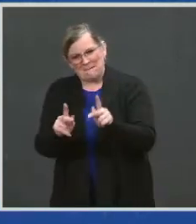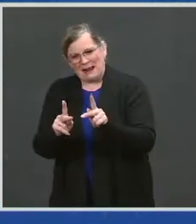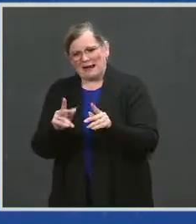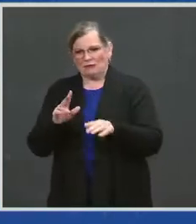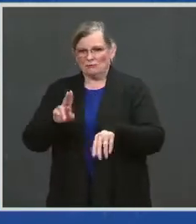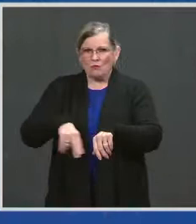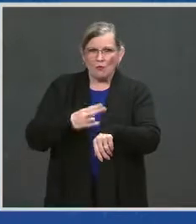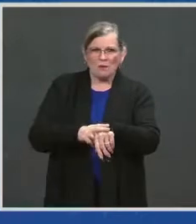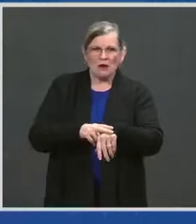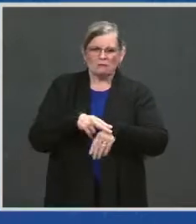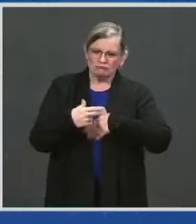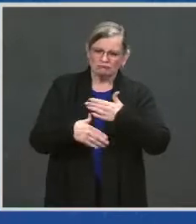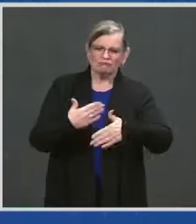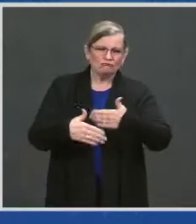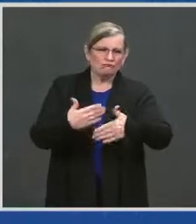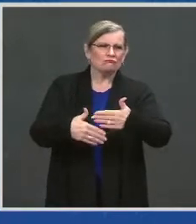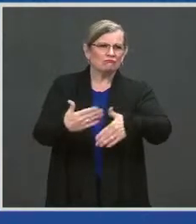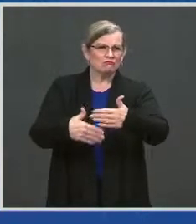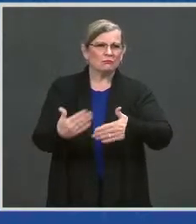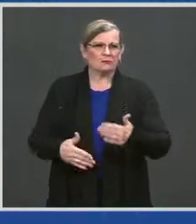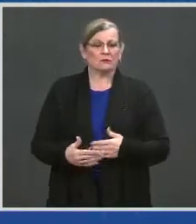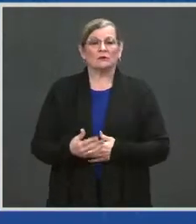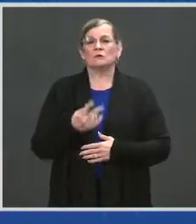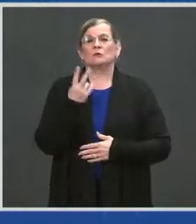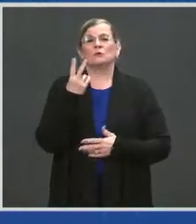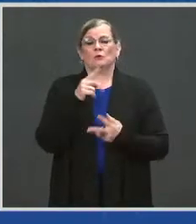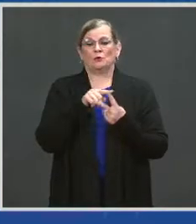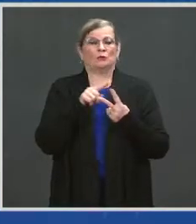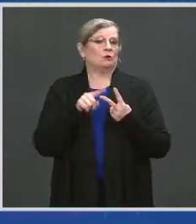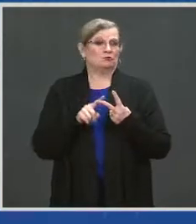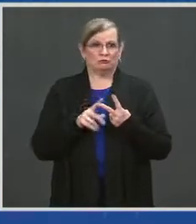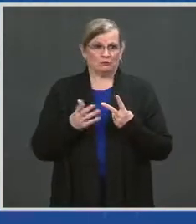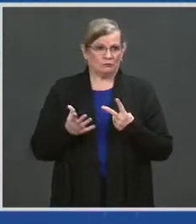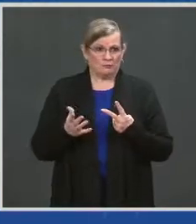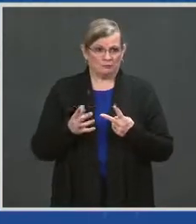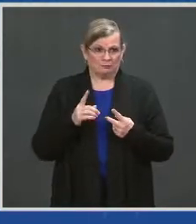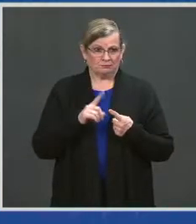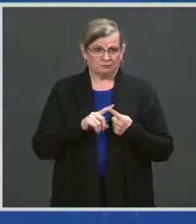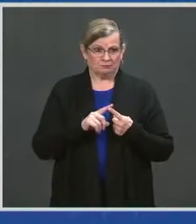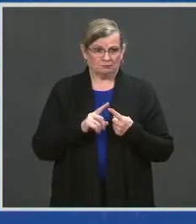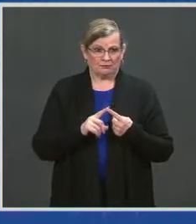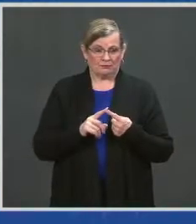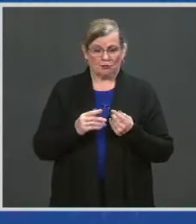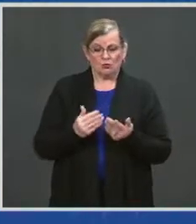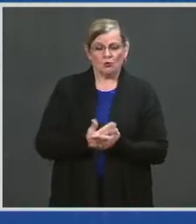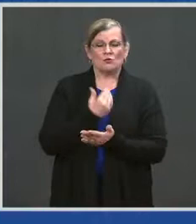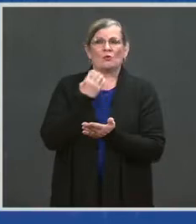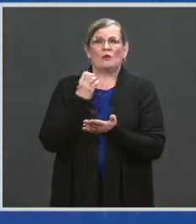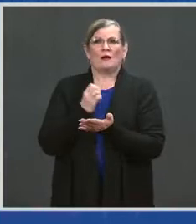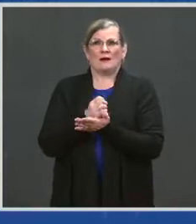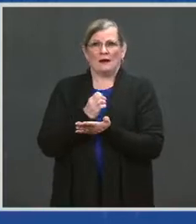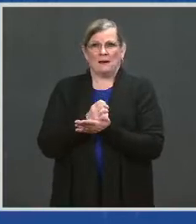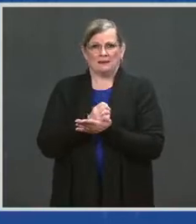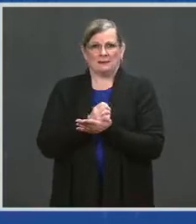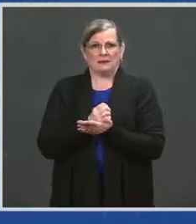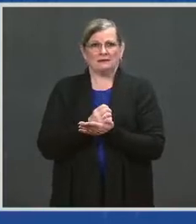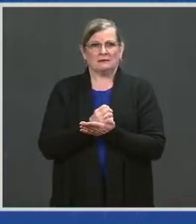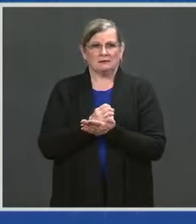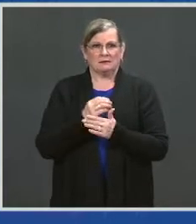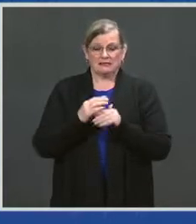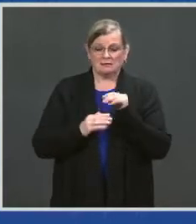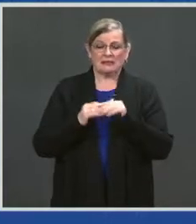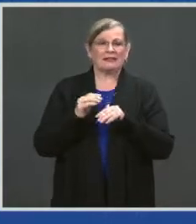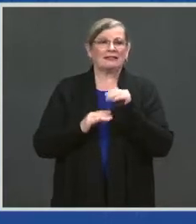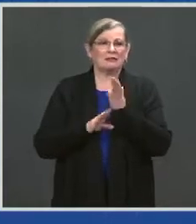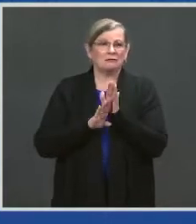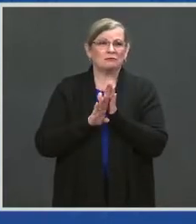here. First, the new economic strategy we've launched, one focused on building from the bottom up and the middle out, and one